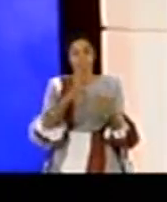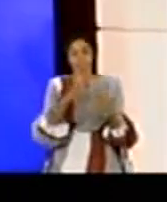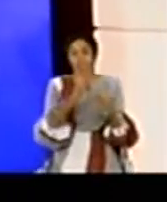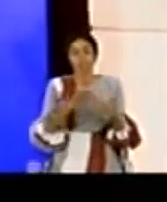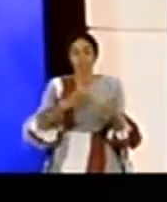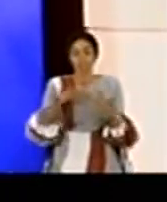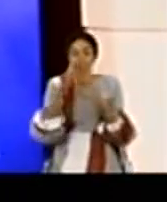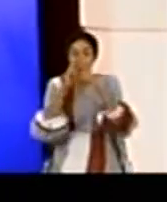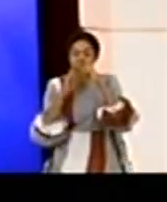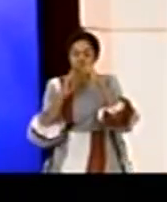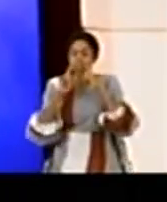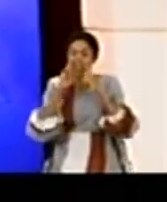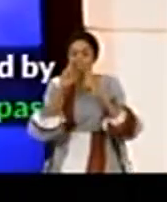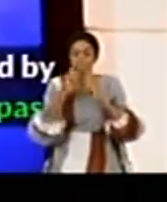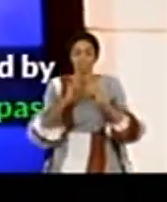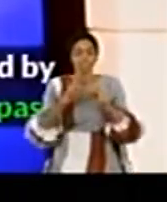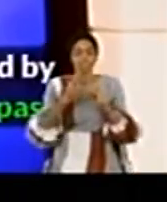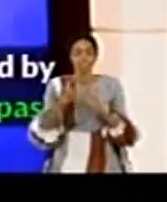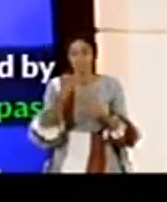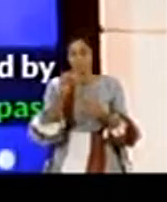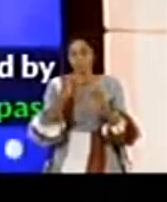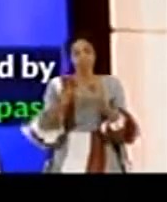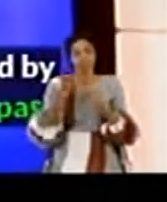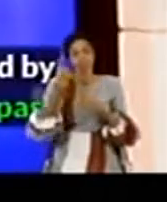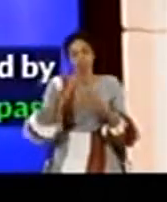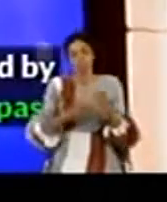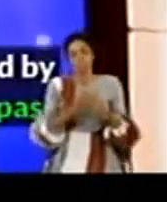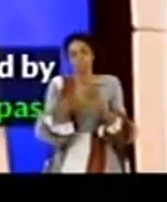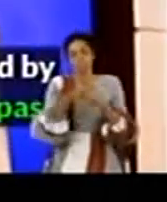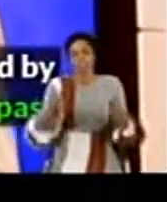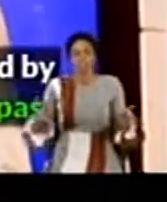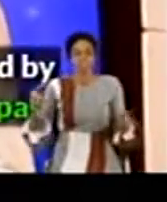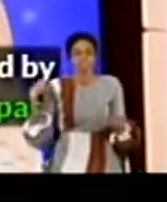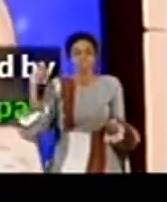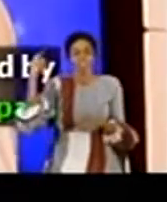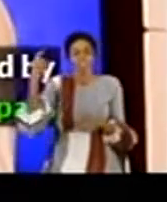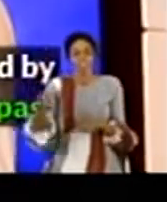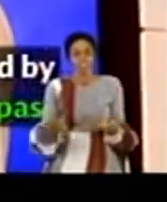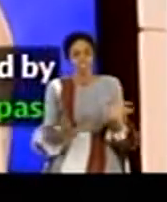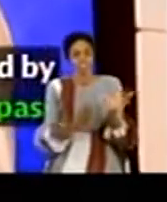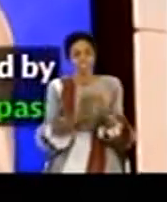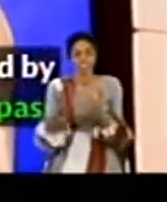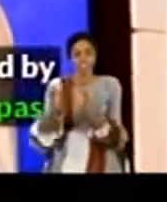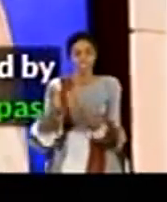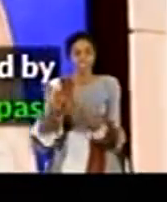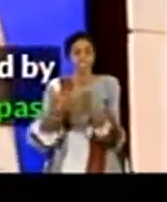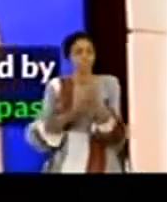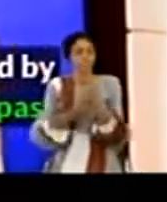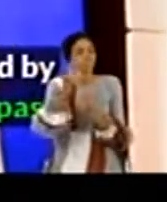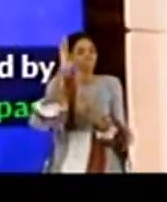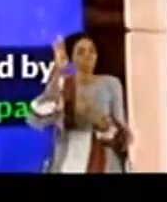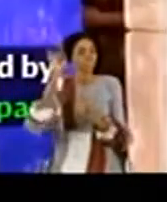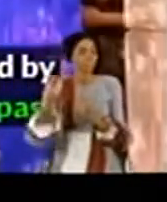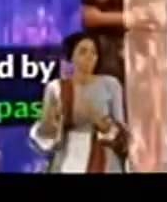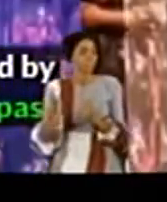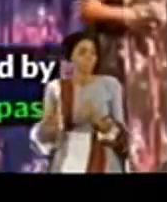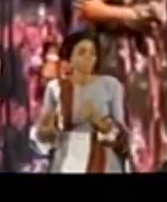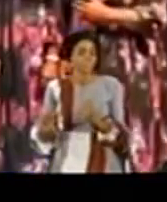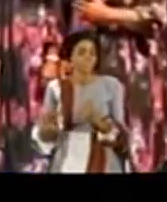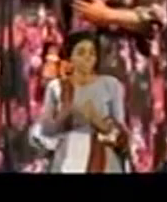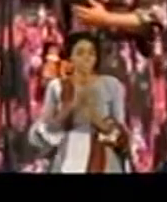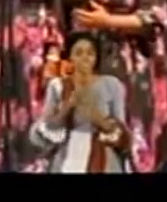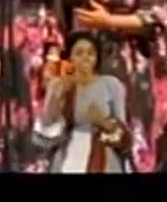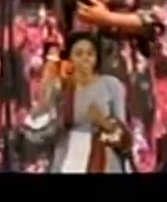answered my cry, and oh, what a difference since Jesus passed